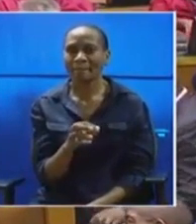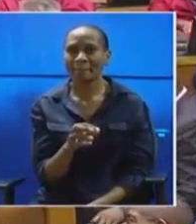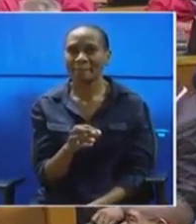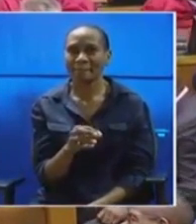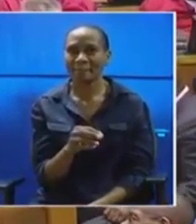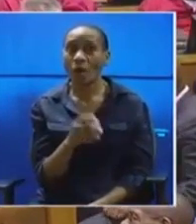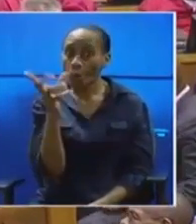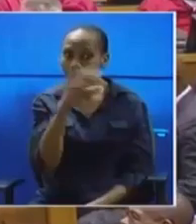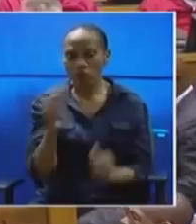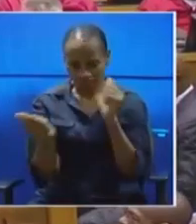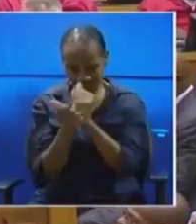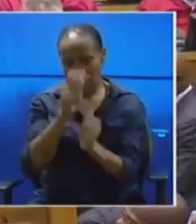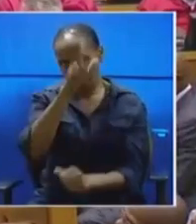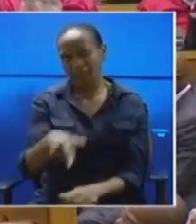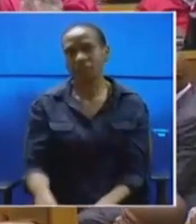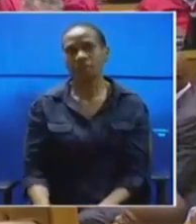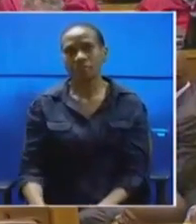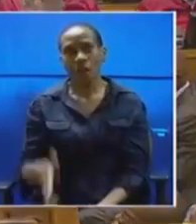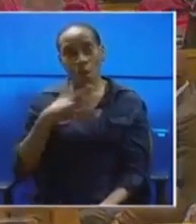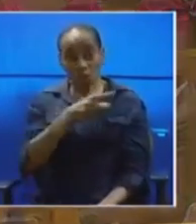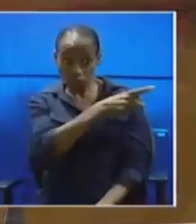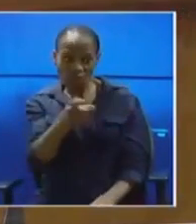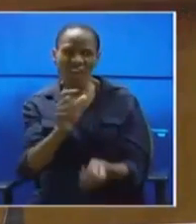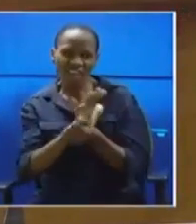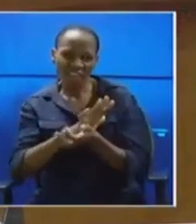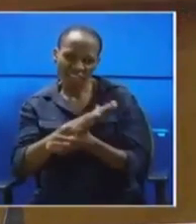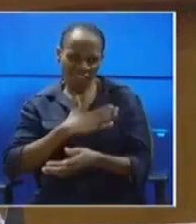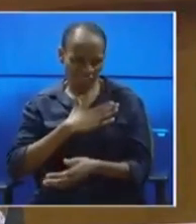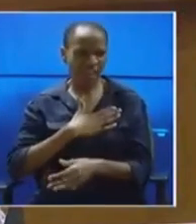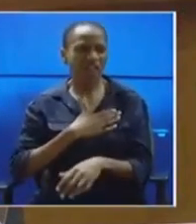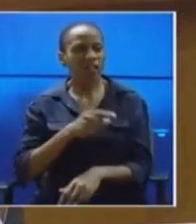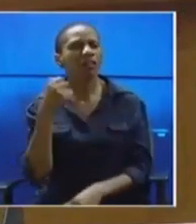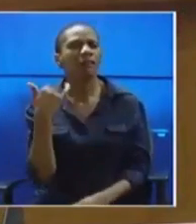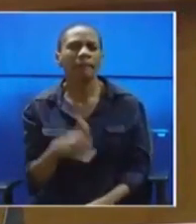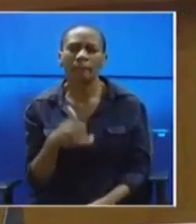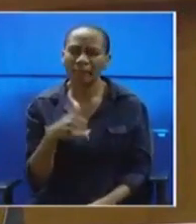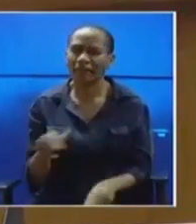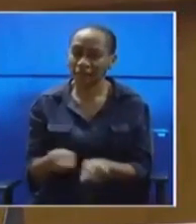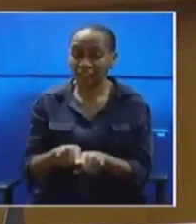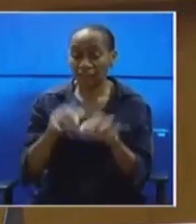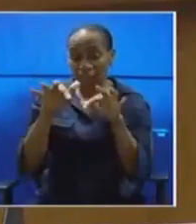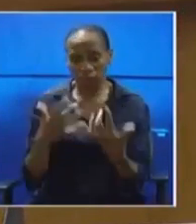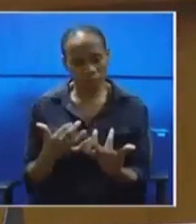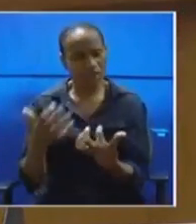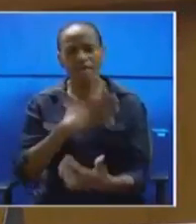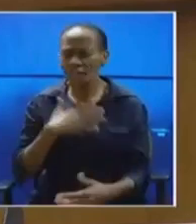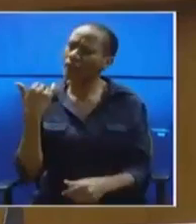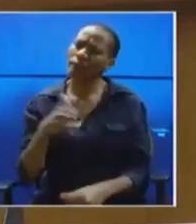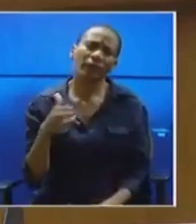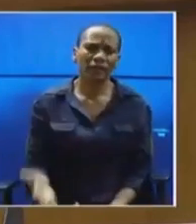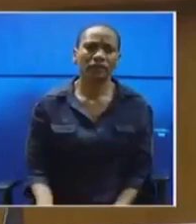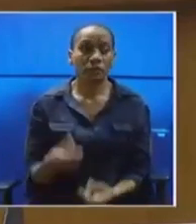tive lobuhlungu nokuhlupheka lokuviwa abantu base South Africa ngenxa yebugebengu benu.